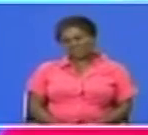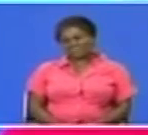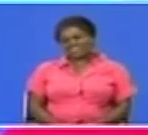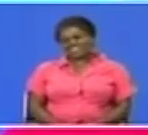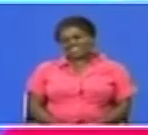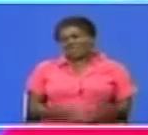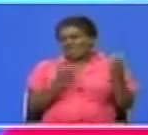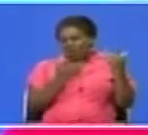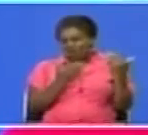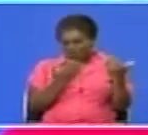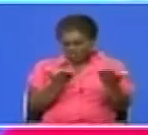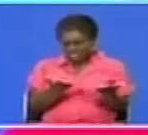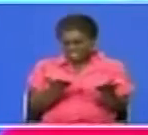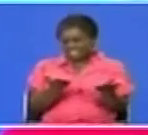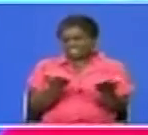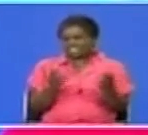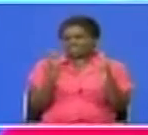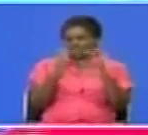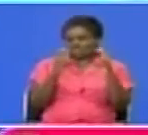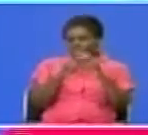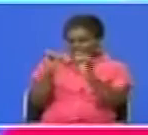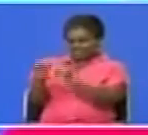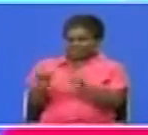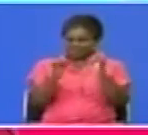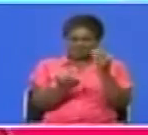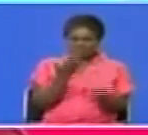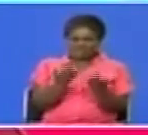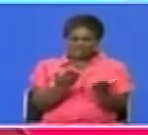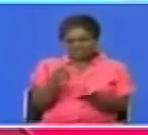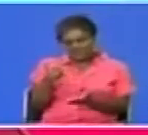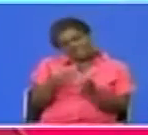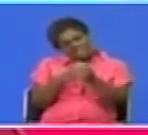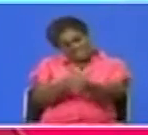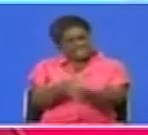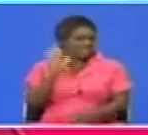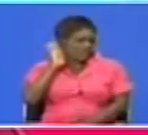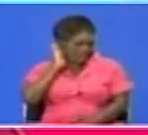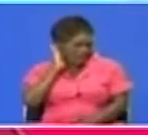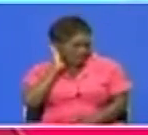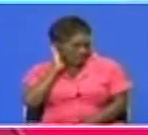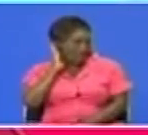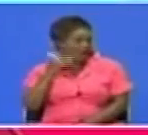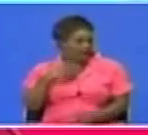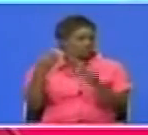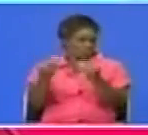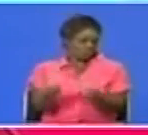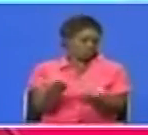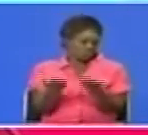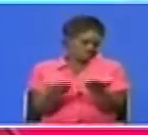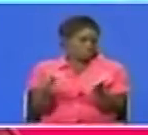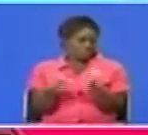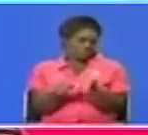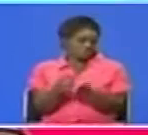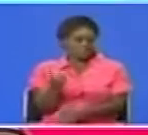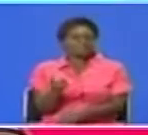Well, OPEC might want to get in touch with those individuals, and perhaps they may just have the solution to the problems